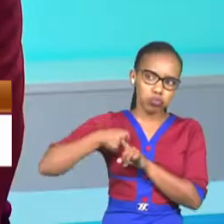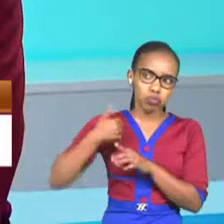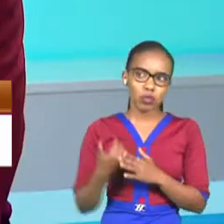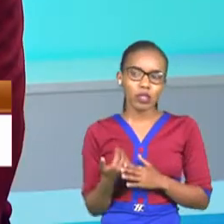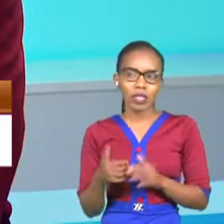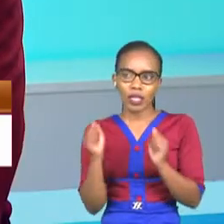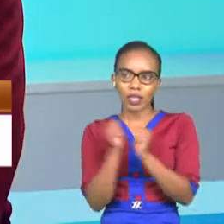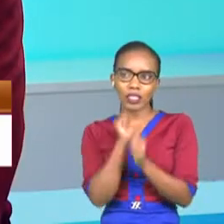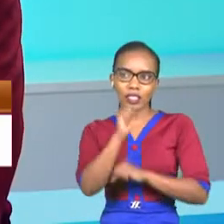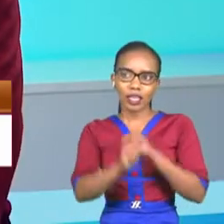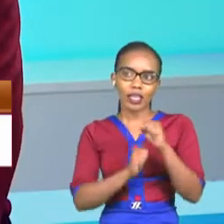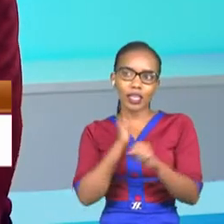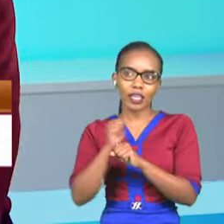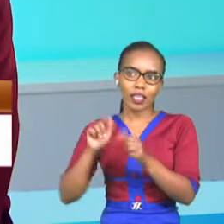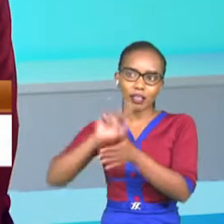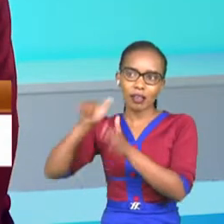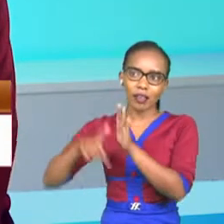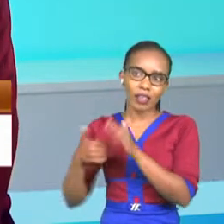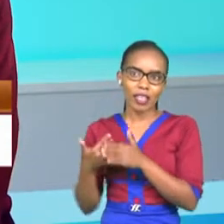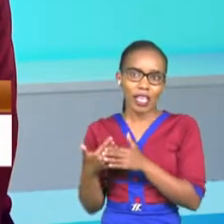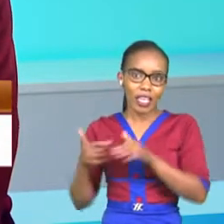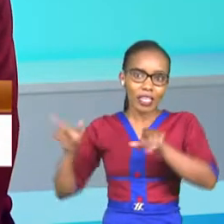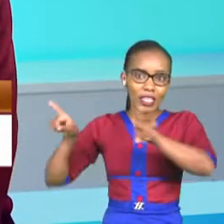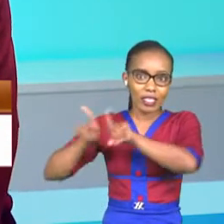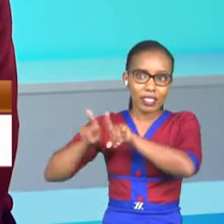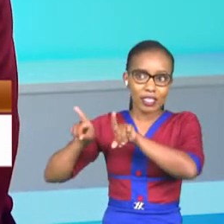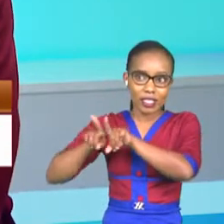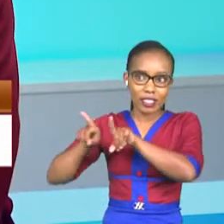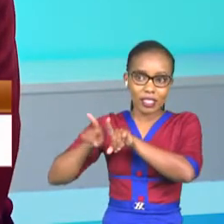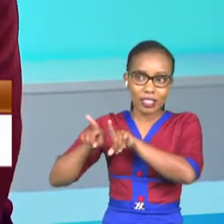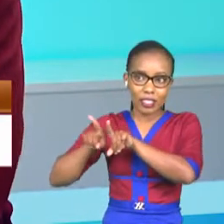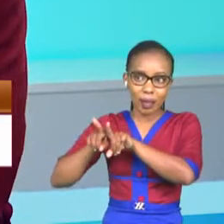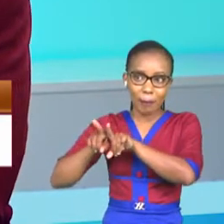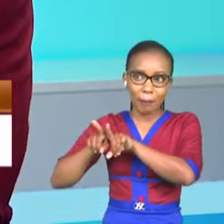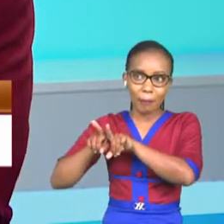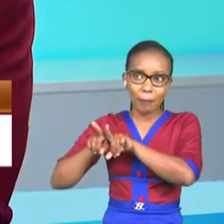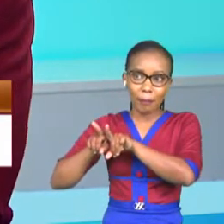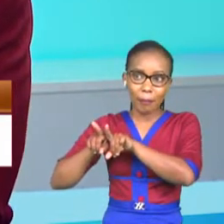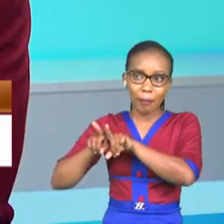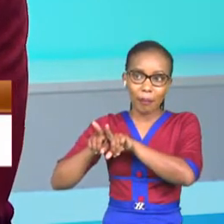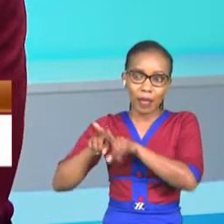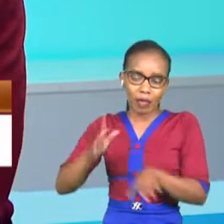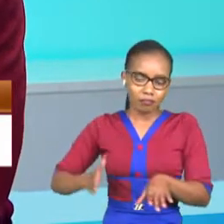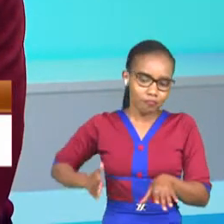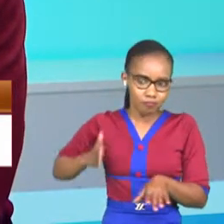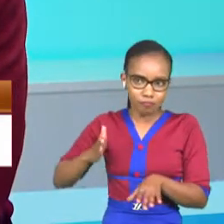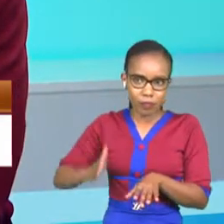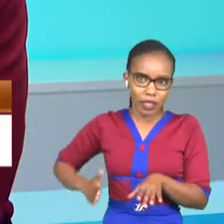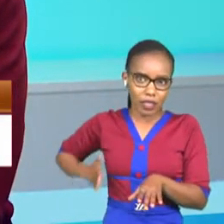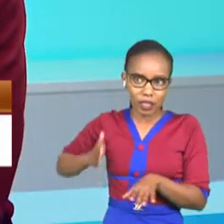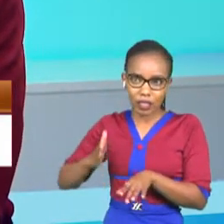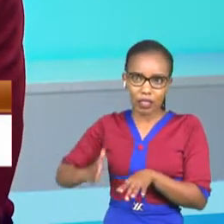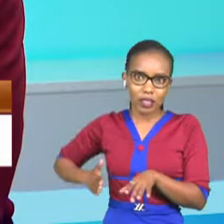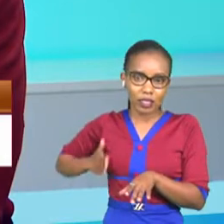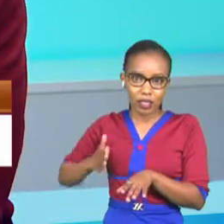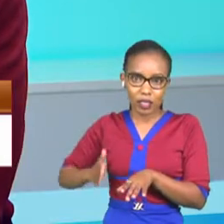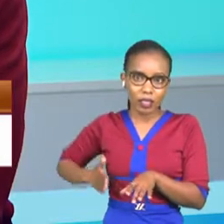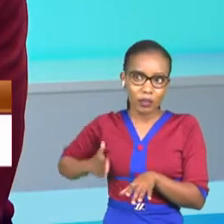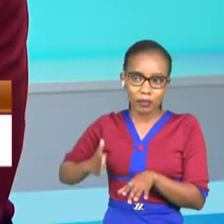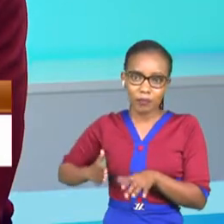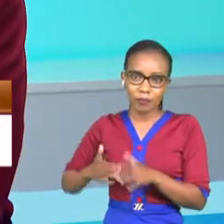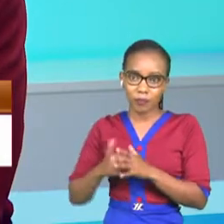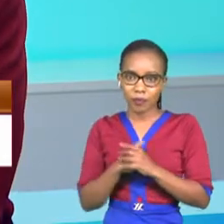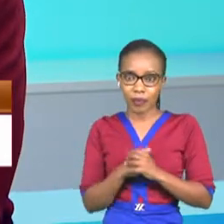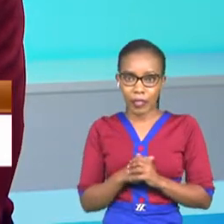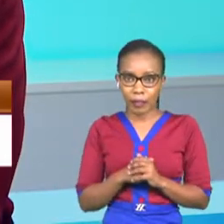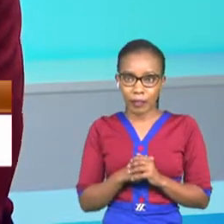10 years later, in the same place, Naivasha, they have jettisoned the